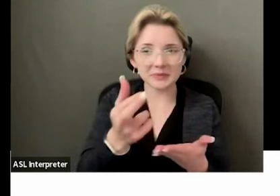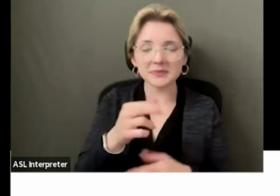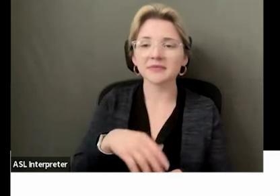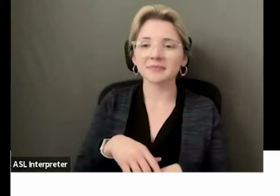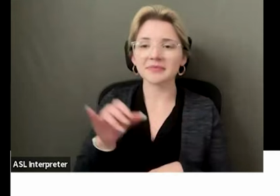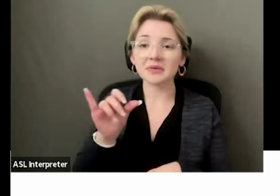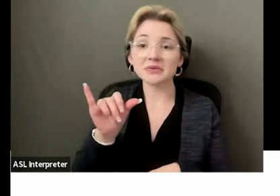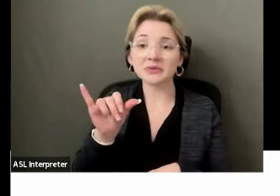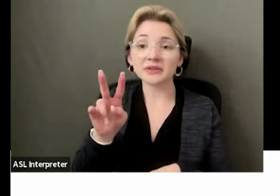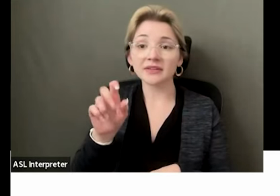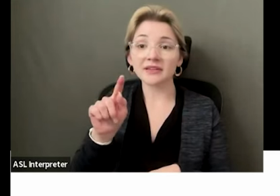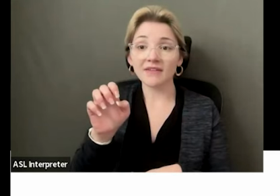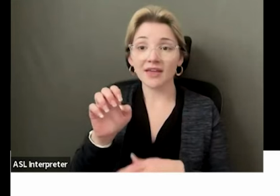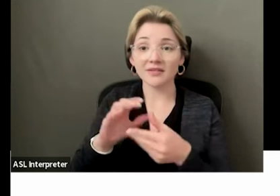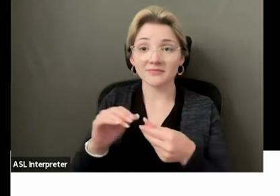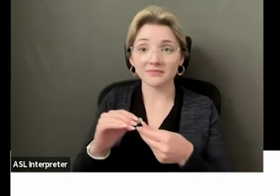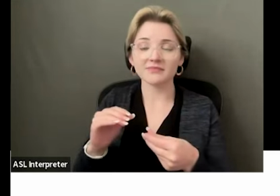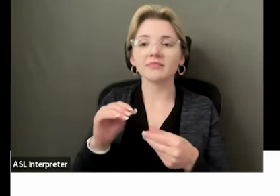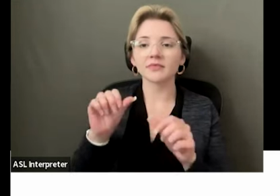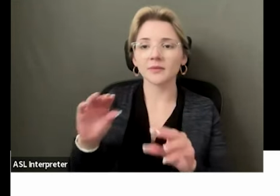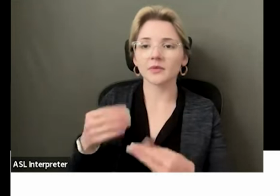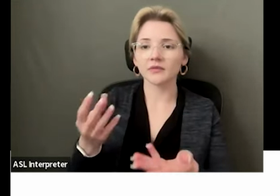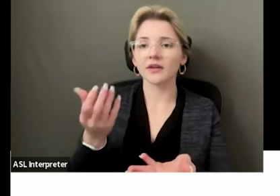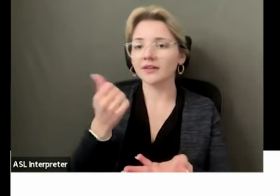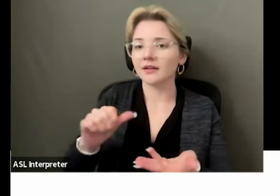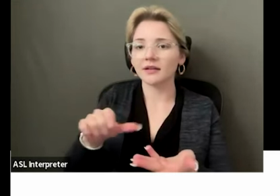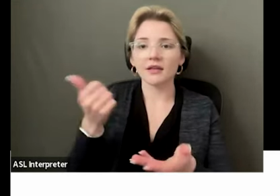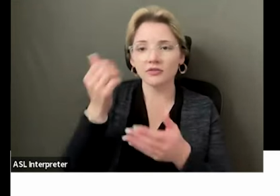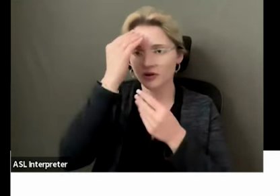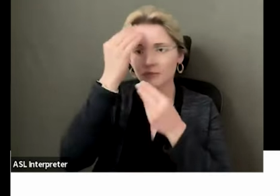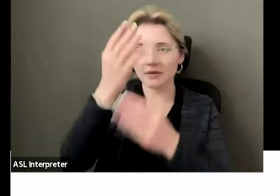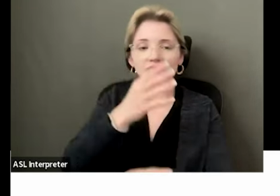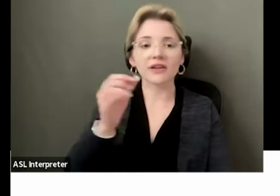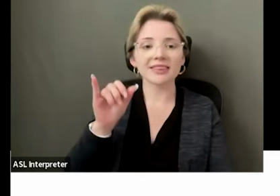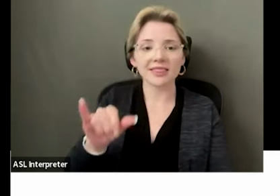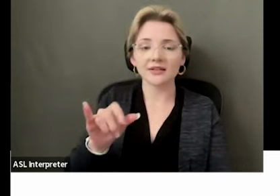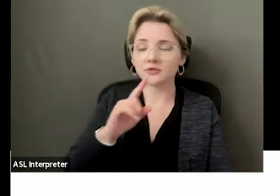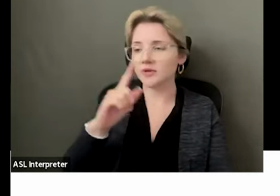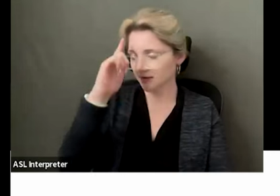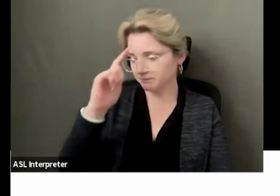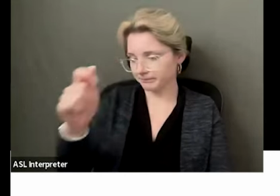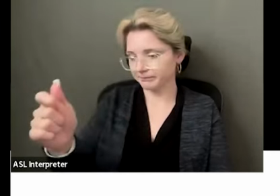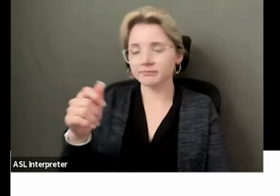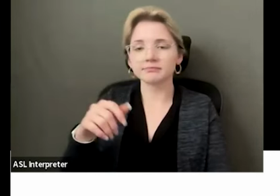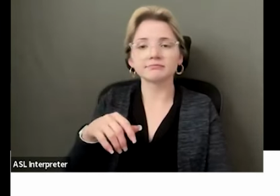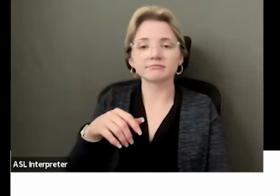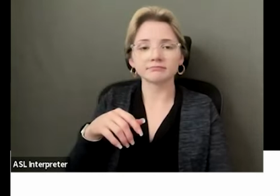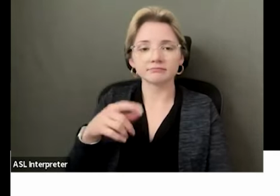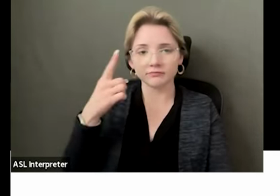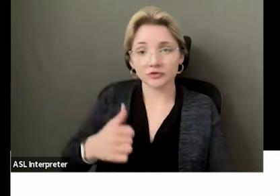Yvette highlighted, any other information. And it is the survivor's choice what